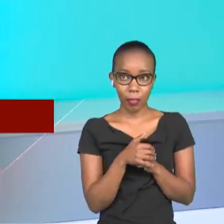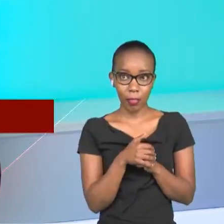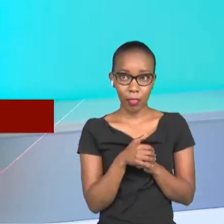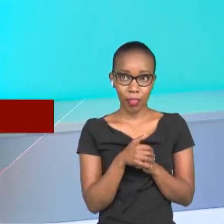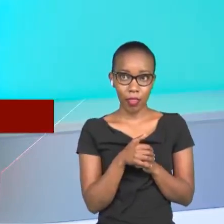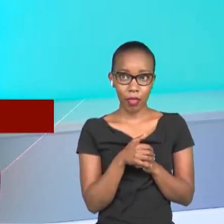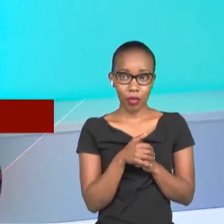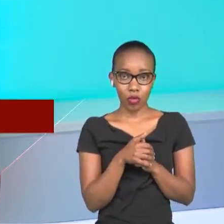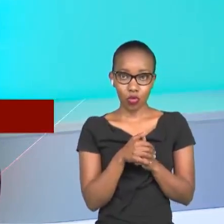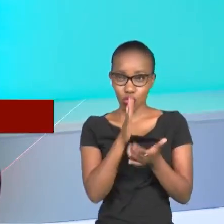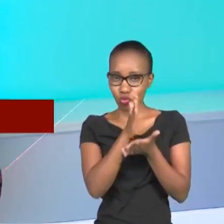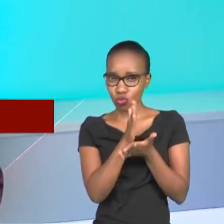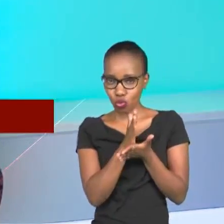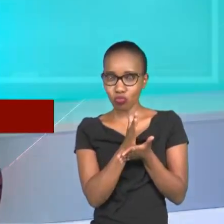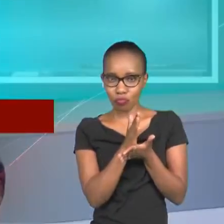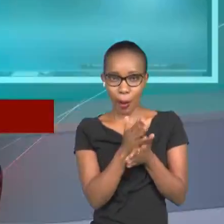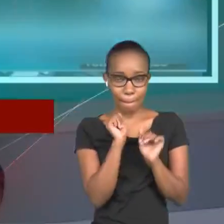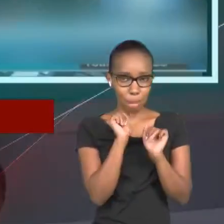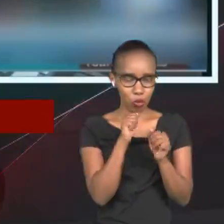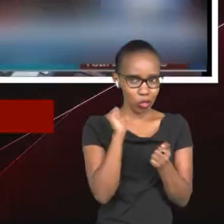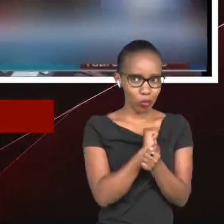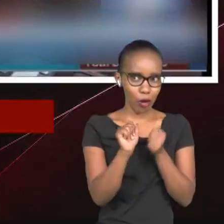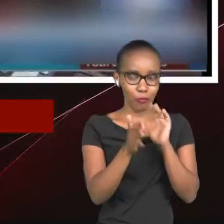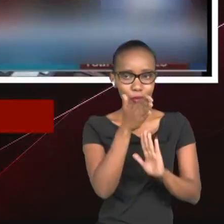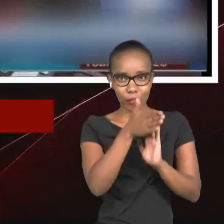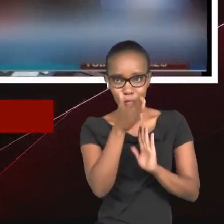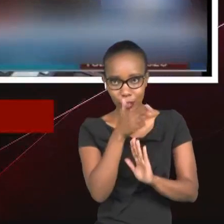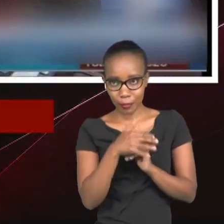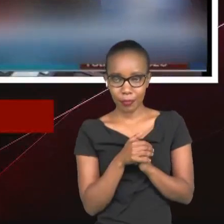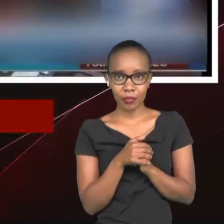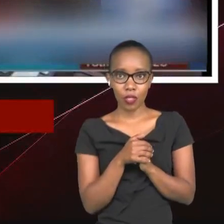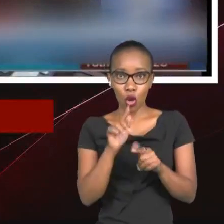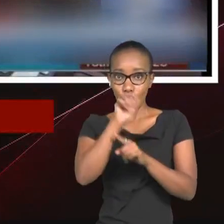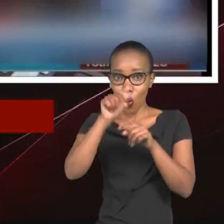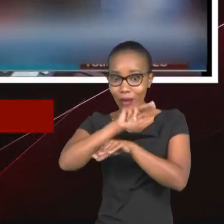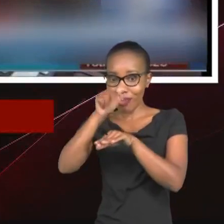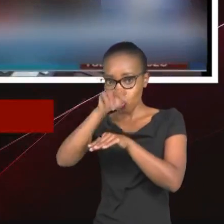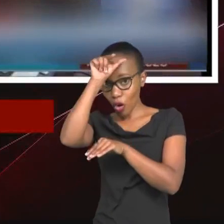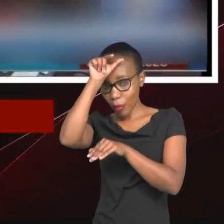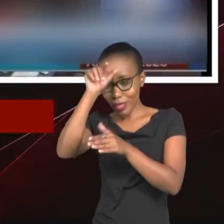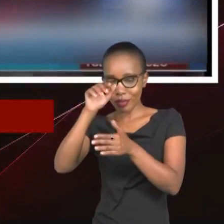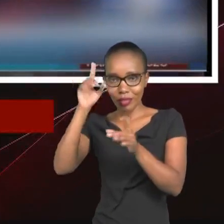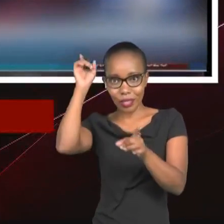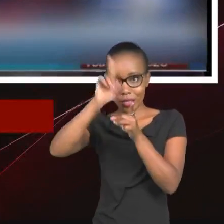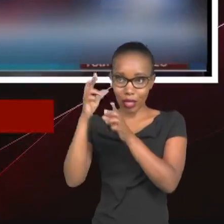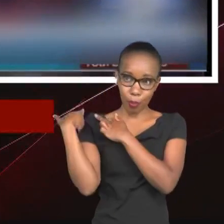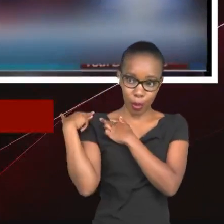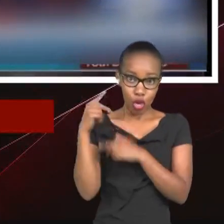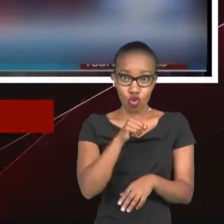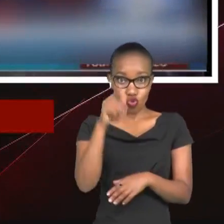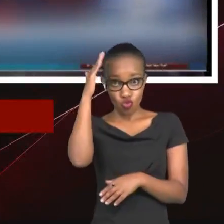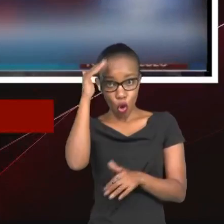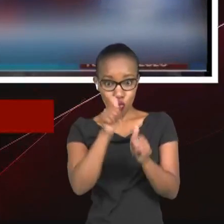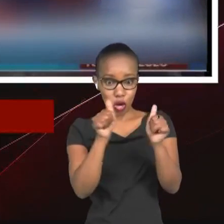at the Haina, at that particular time and moment when it was taken by the national government. Because you know very well Sonko